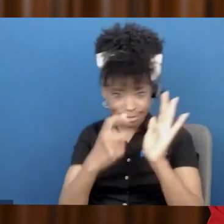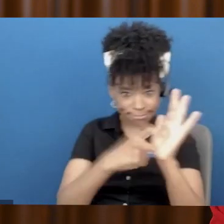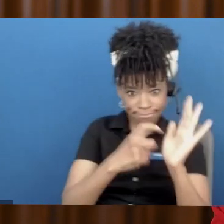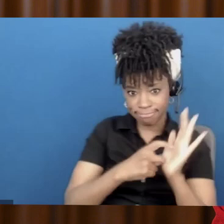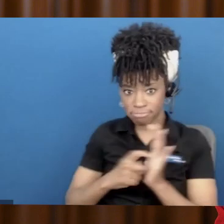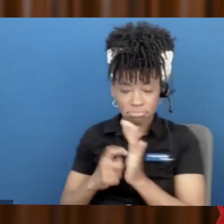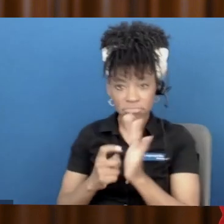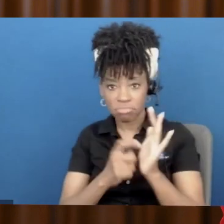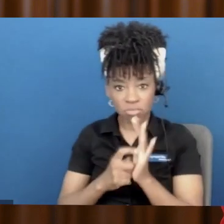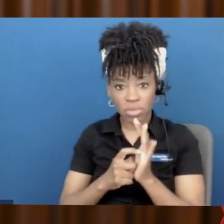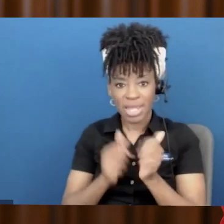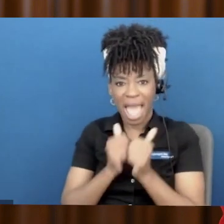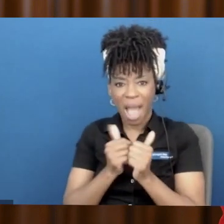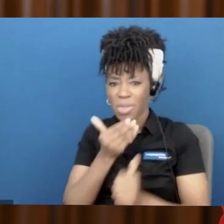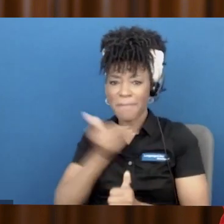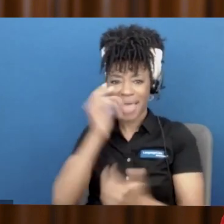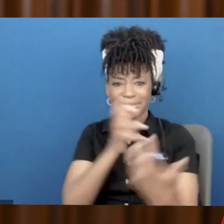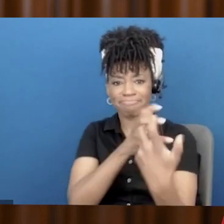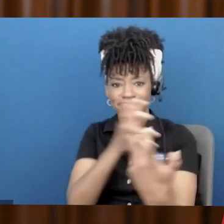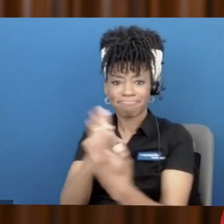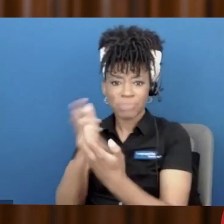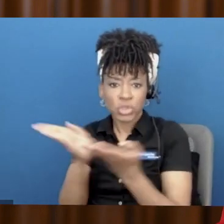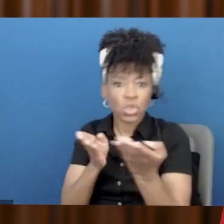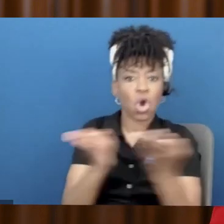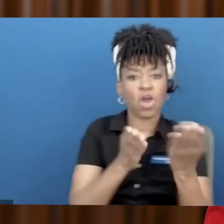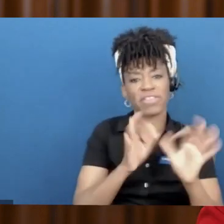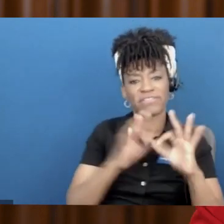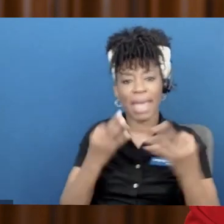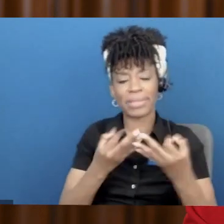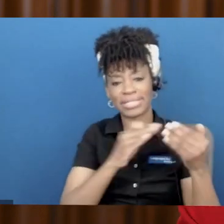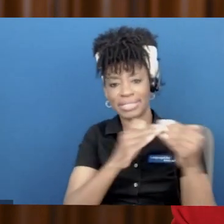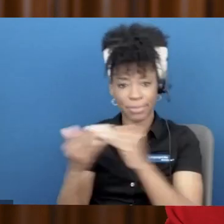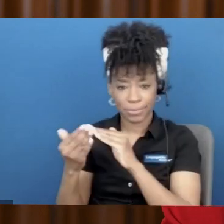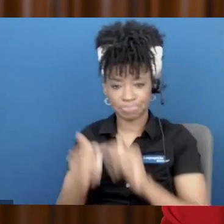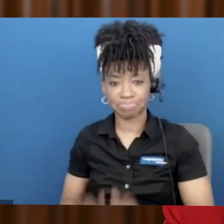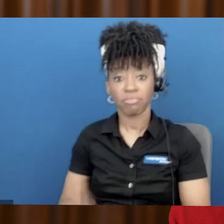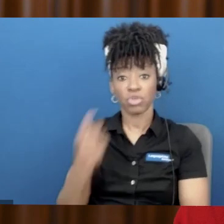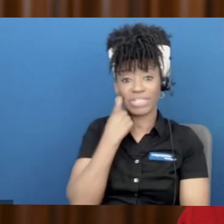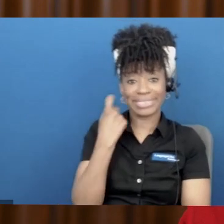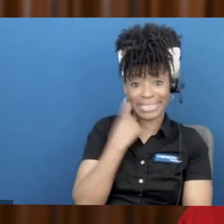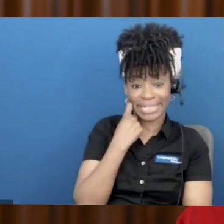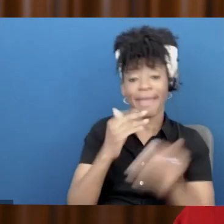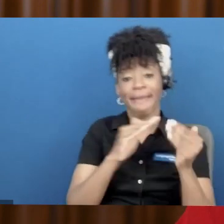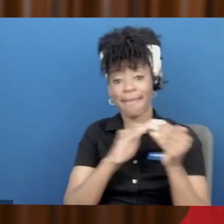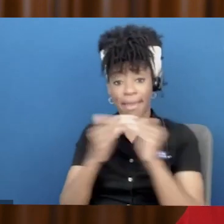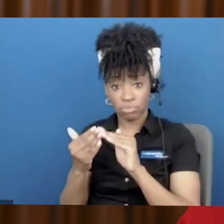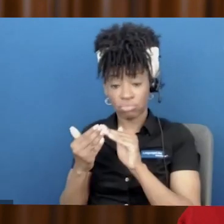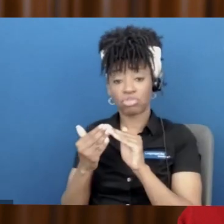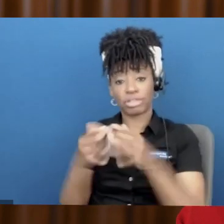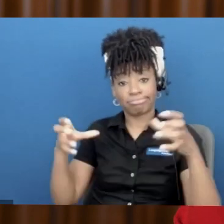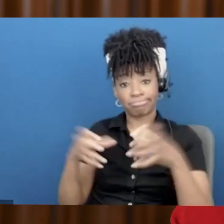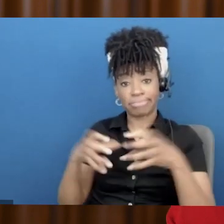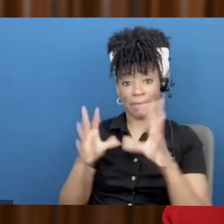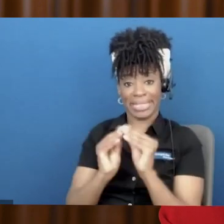serve Madison's families and neighborhoods. I joined a neighborhood meeting the other day in an area that had just experienced